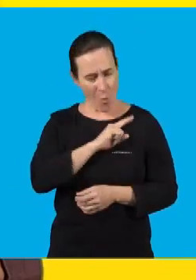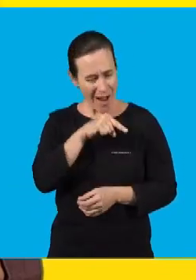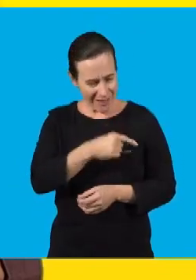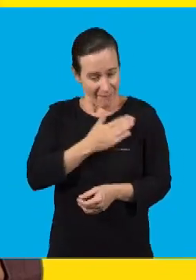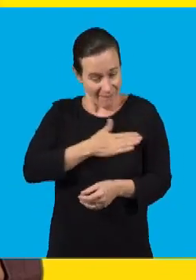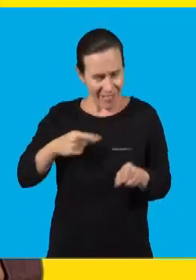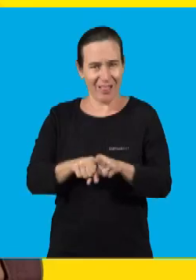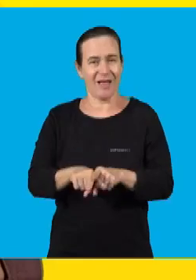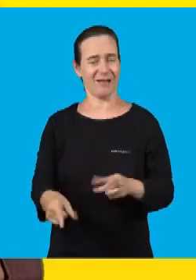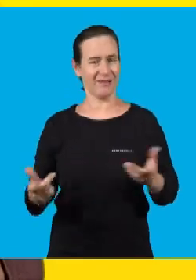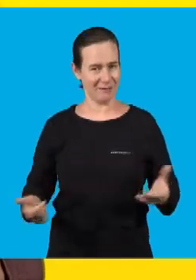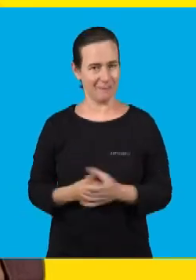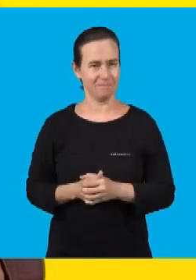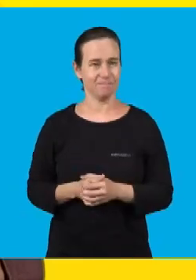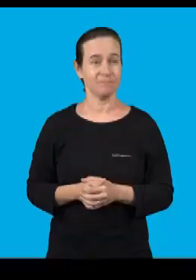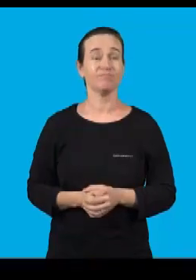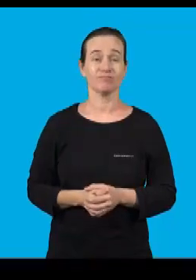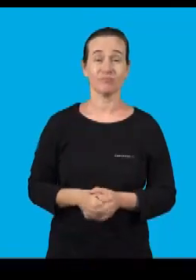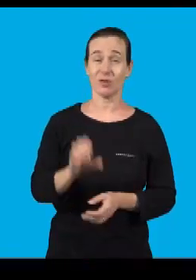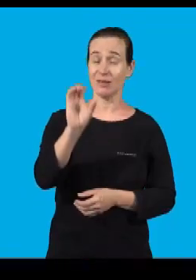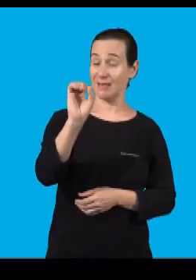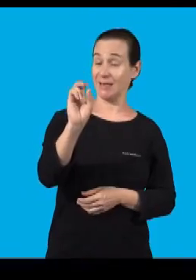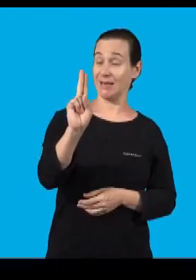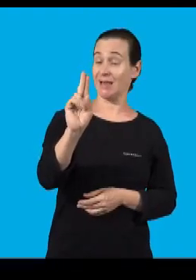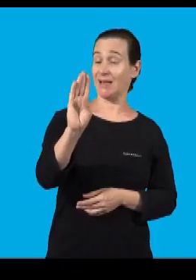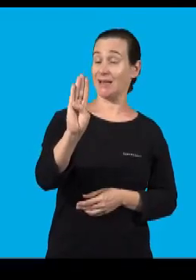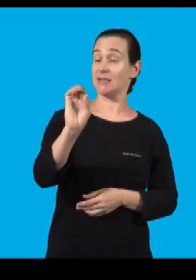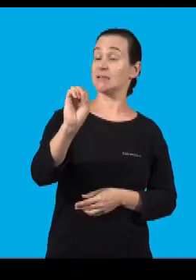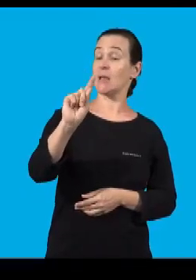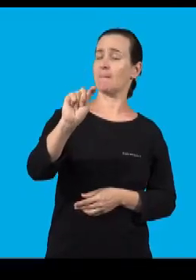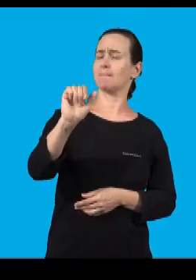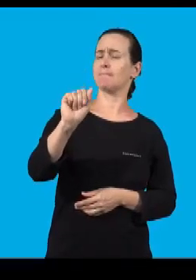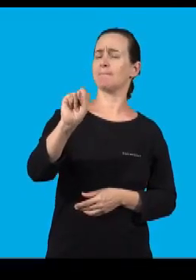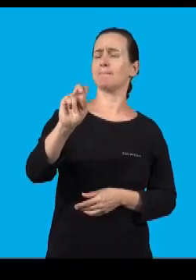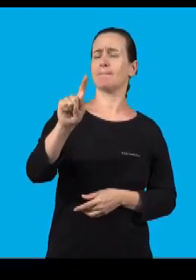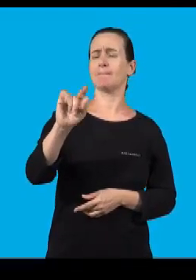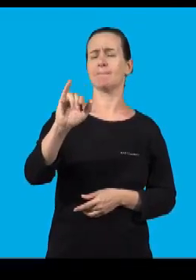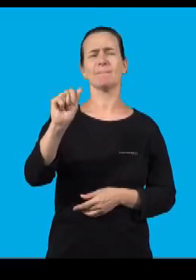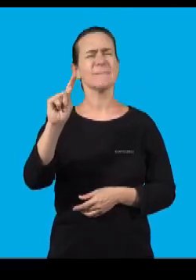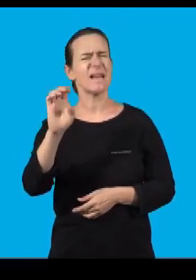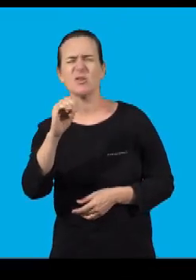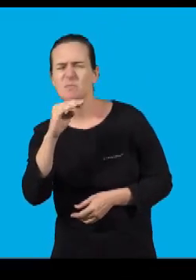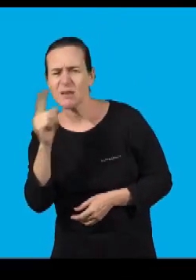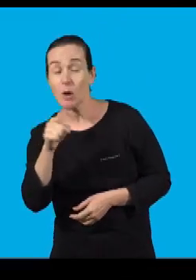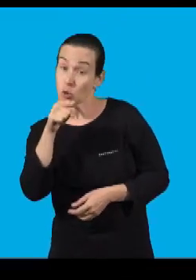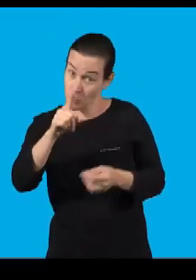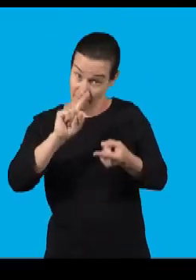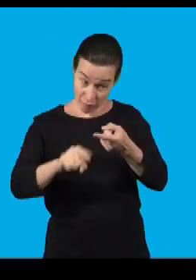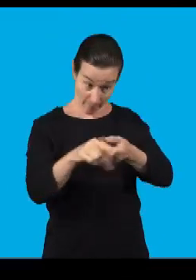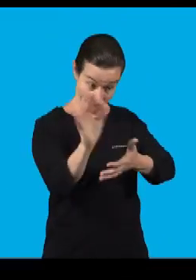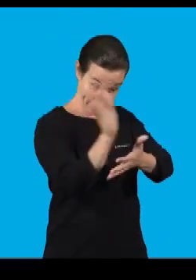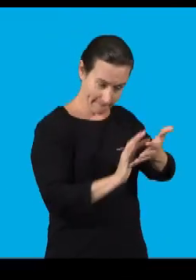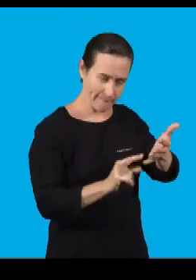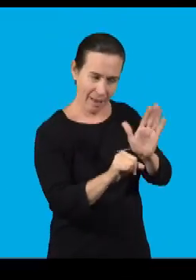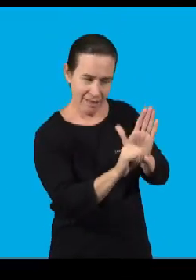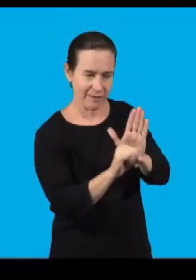And why does he feel that way? So substantiating your answer means you're going to have to find the evidence in the